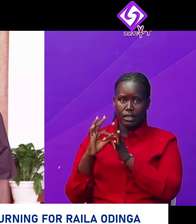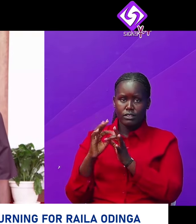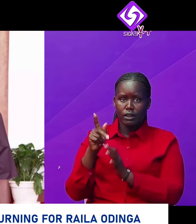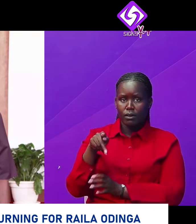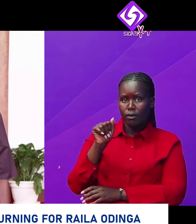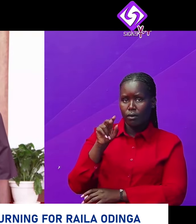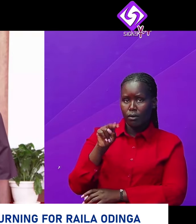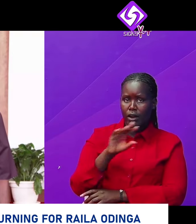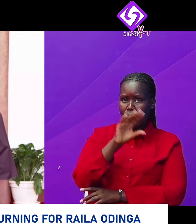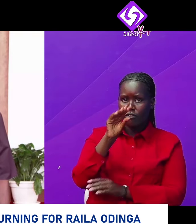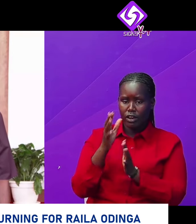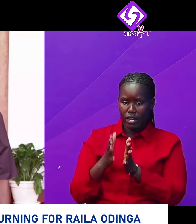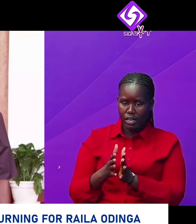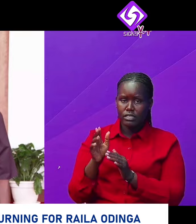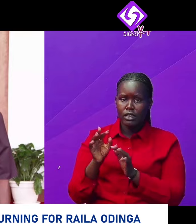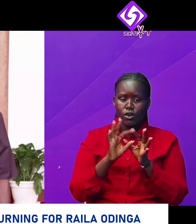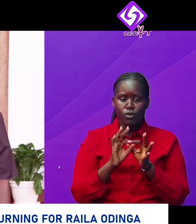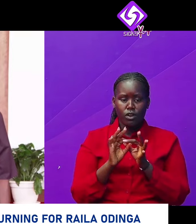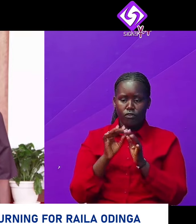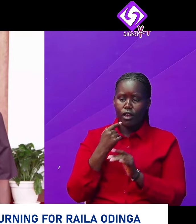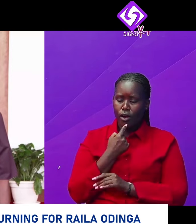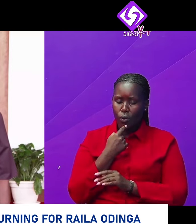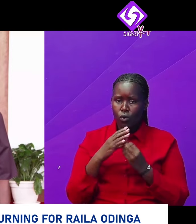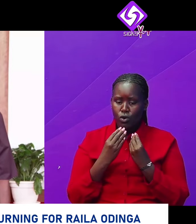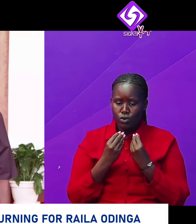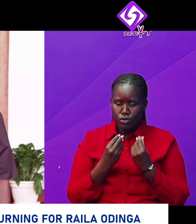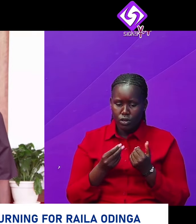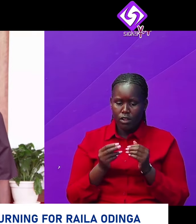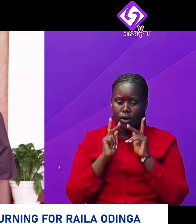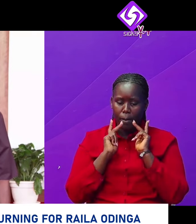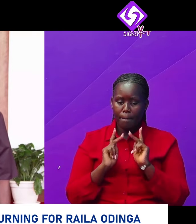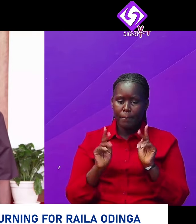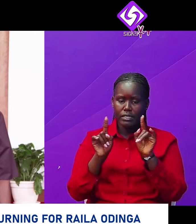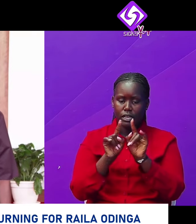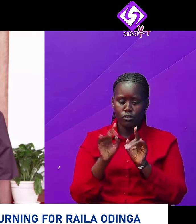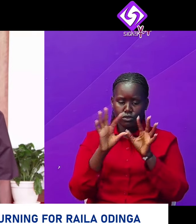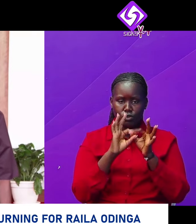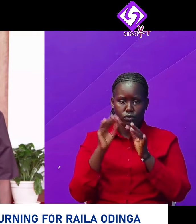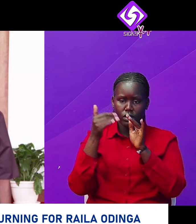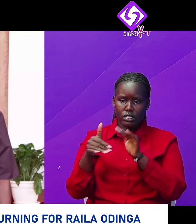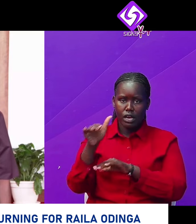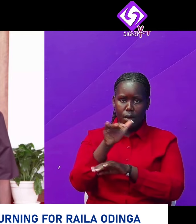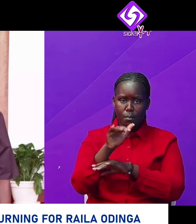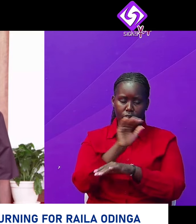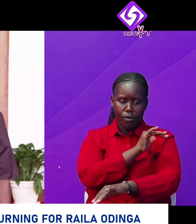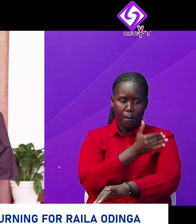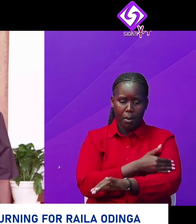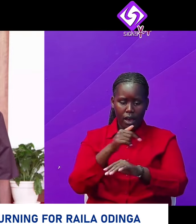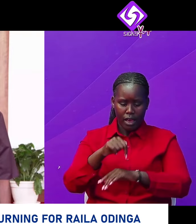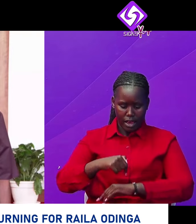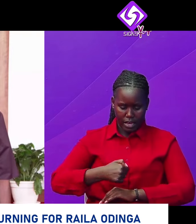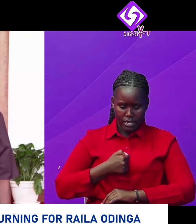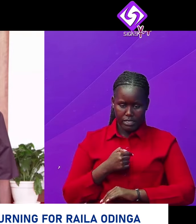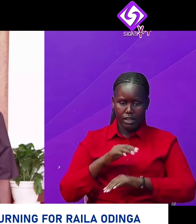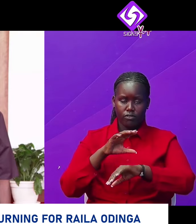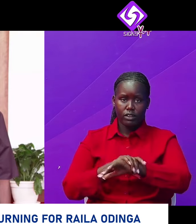a unifier who sought peace and unity above power and self-gain, an unceasing